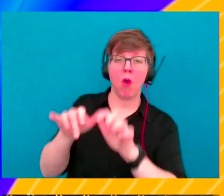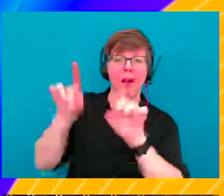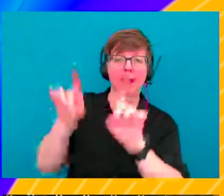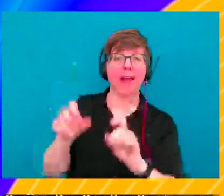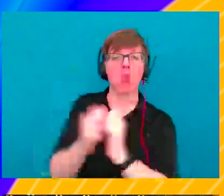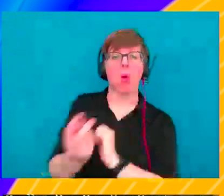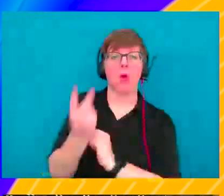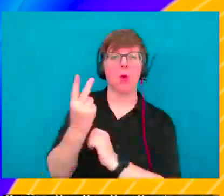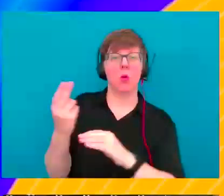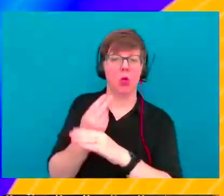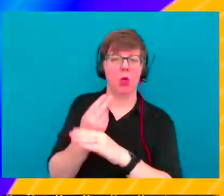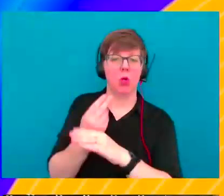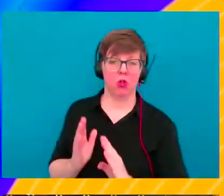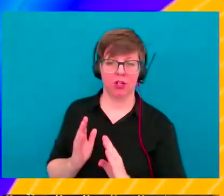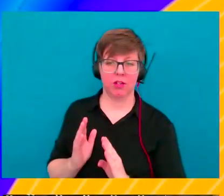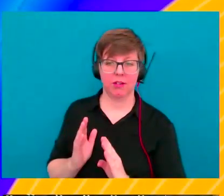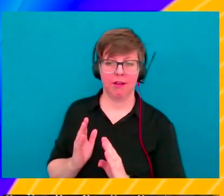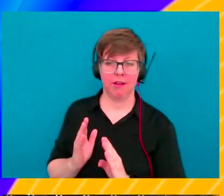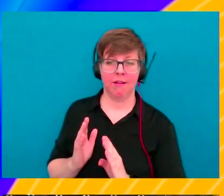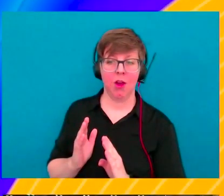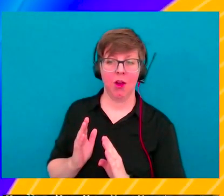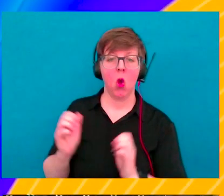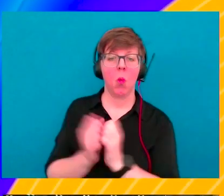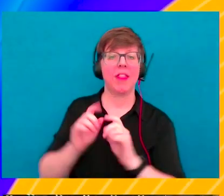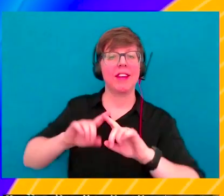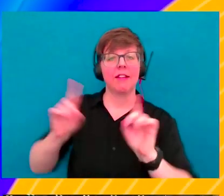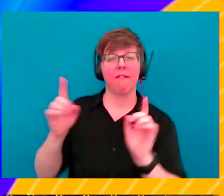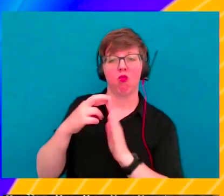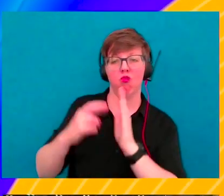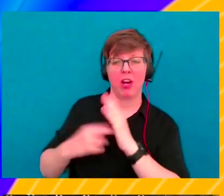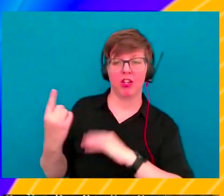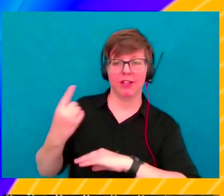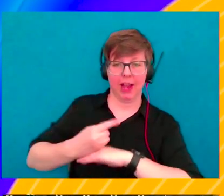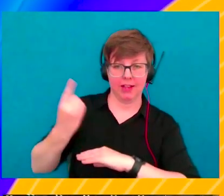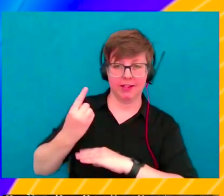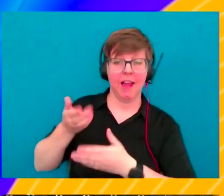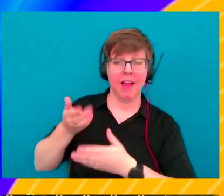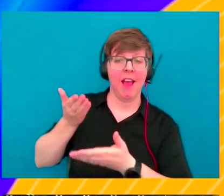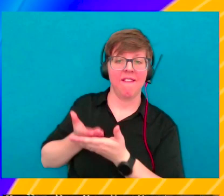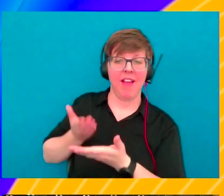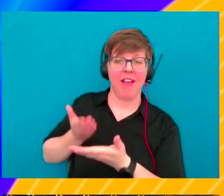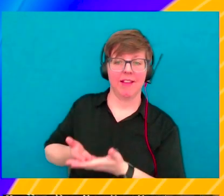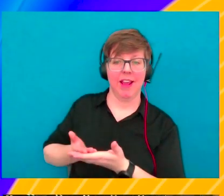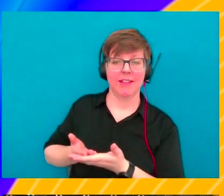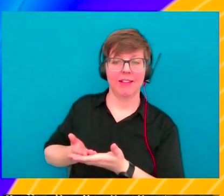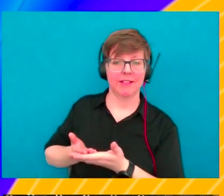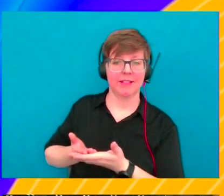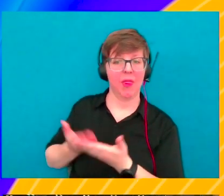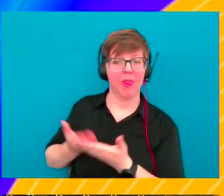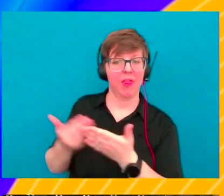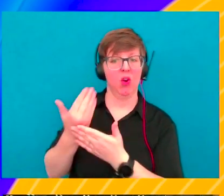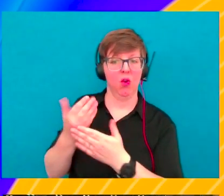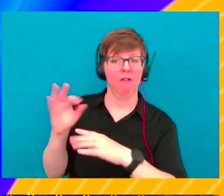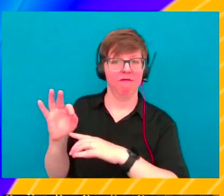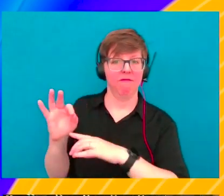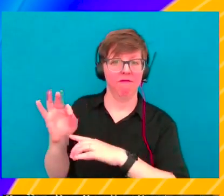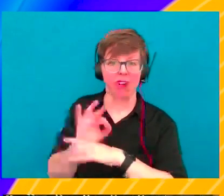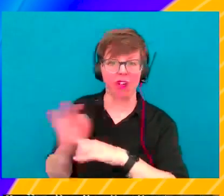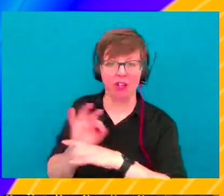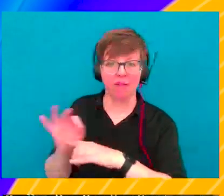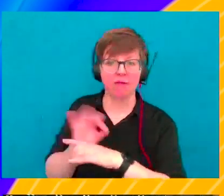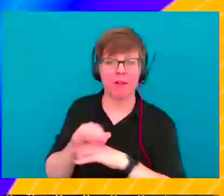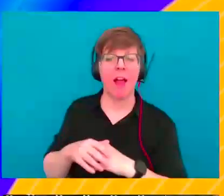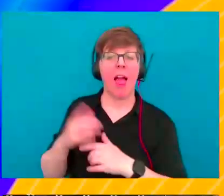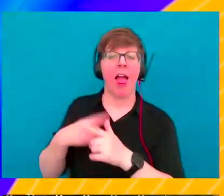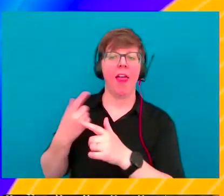validates that this new function I wrote returns the users in the correct order. Seems annoying to write. OK,